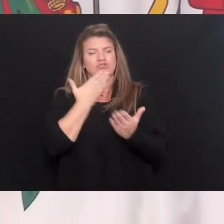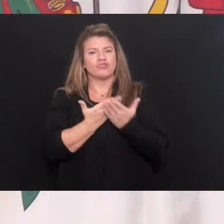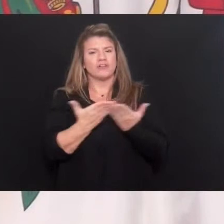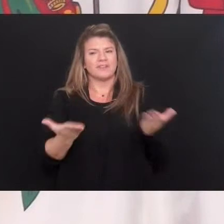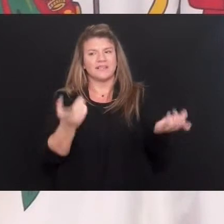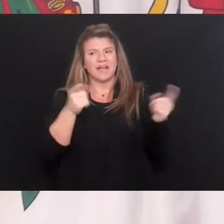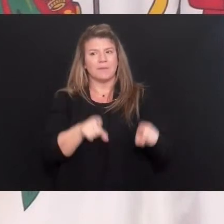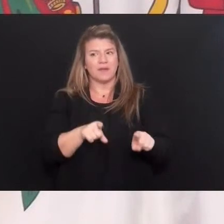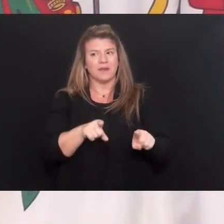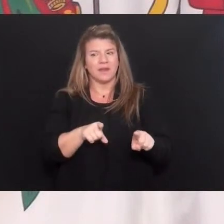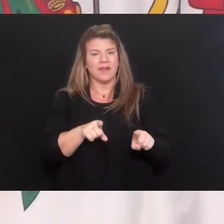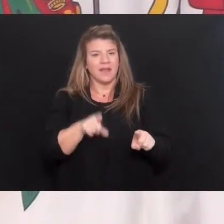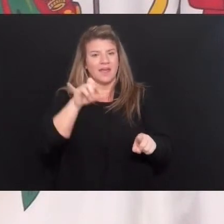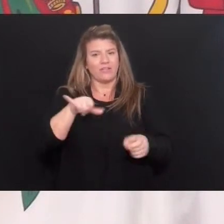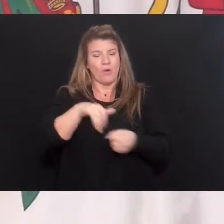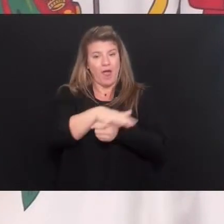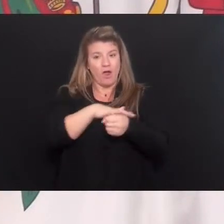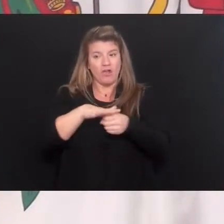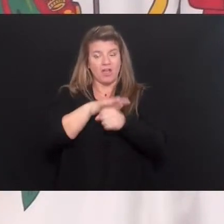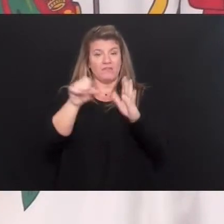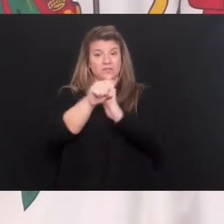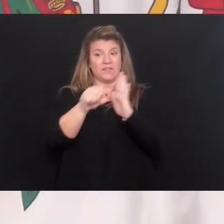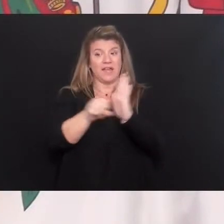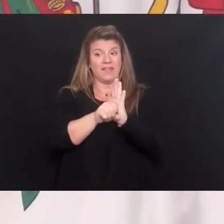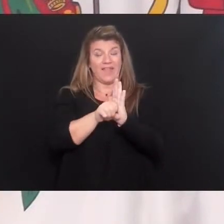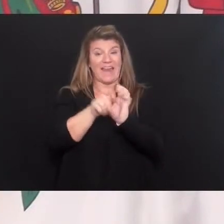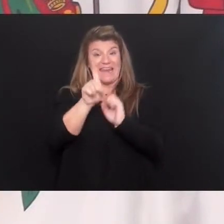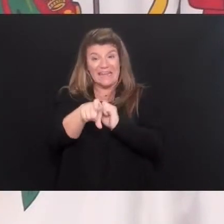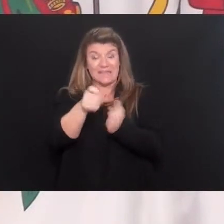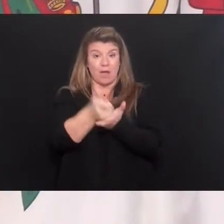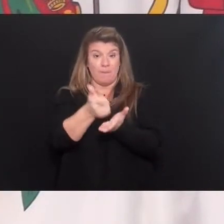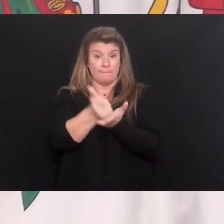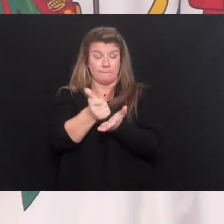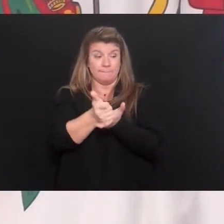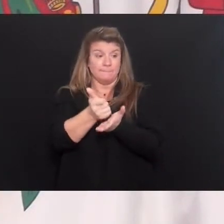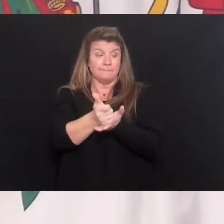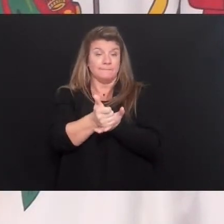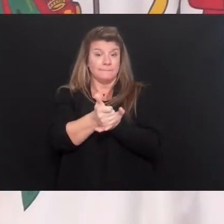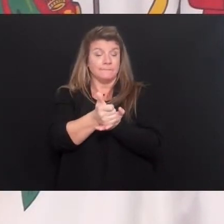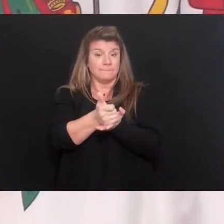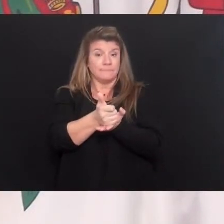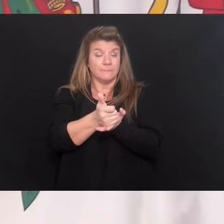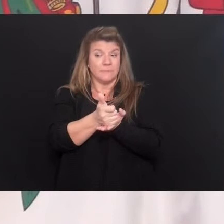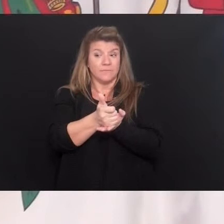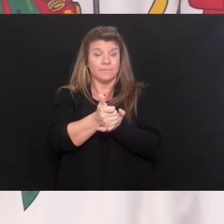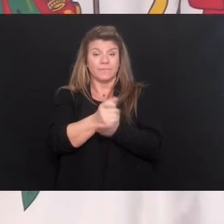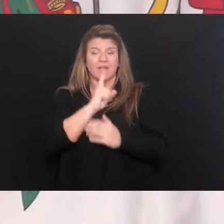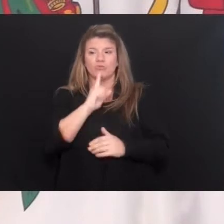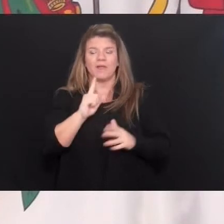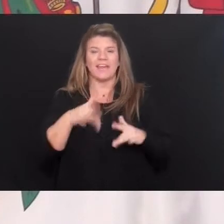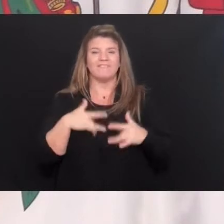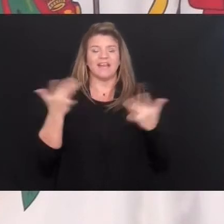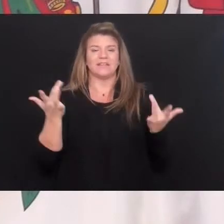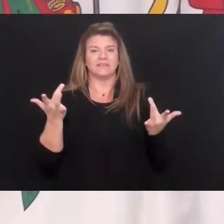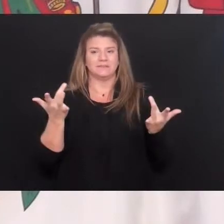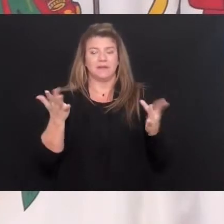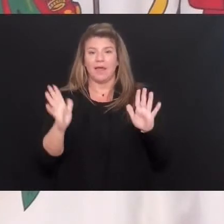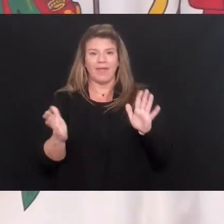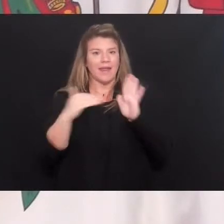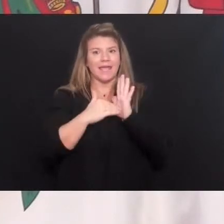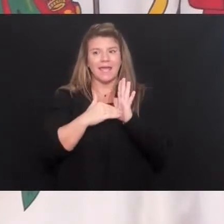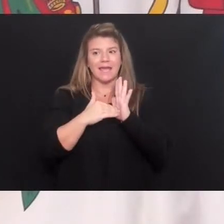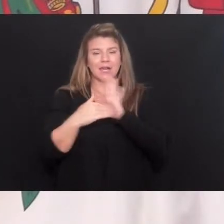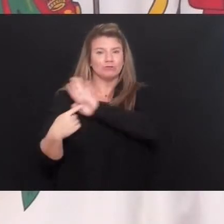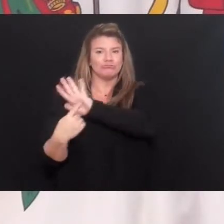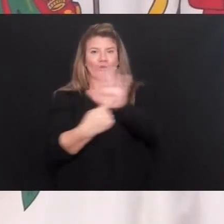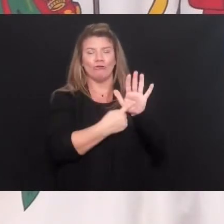happen in an area of our state that desperately needs help, and it's an event that just, again,